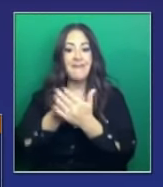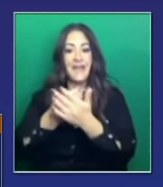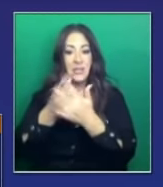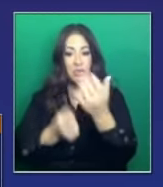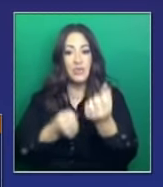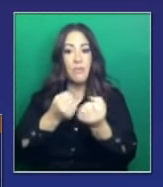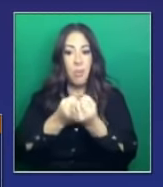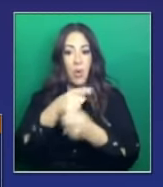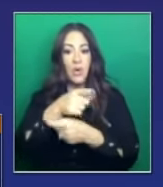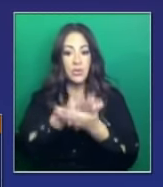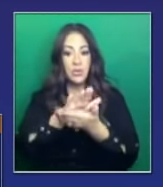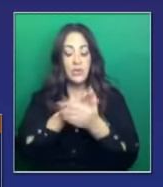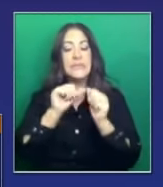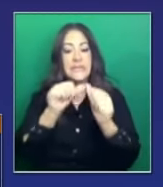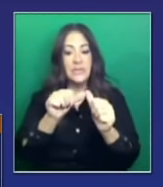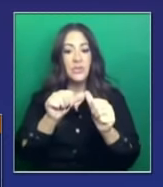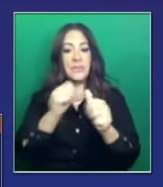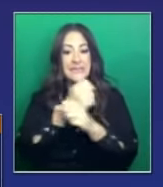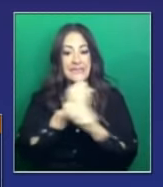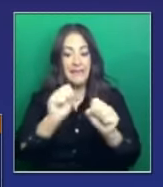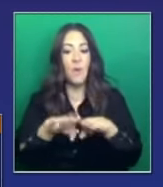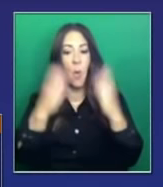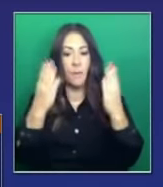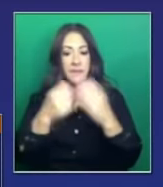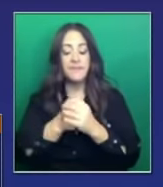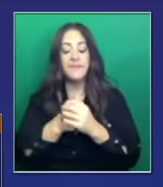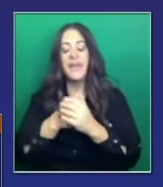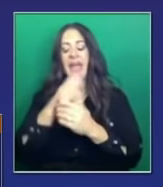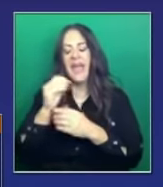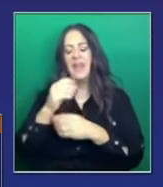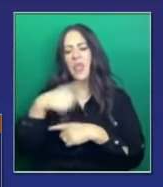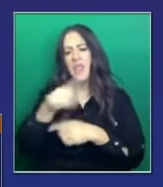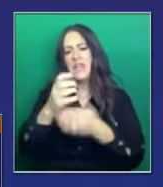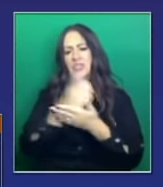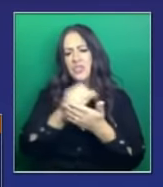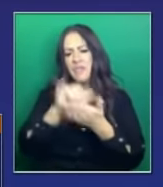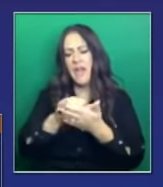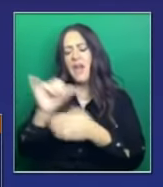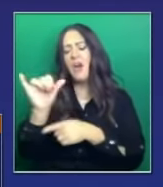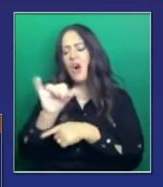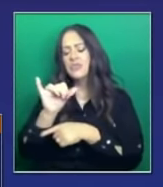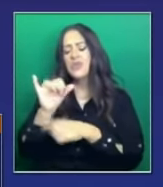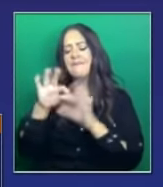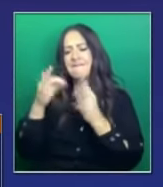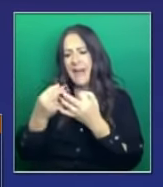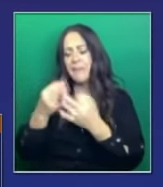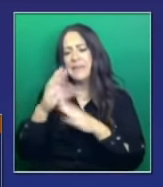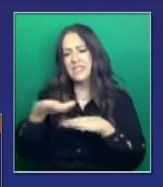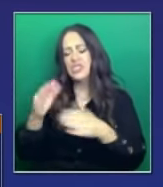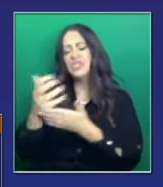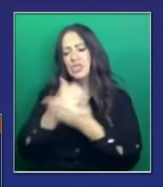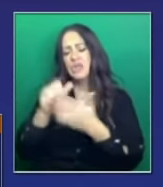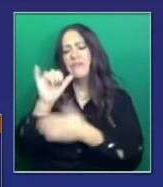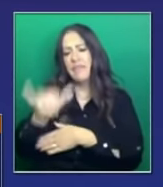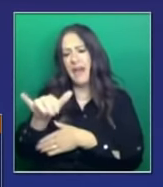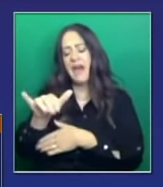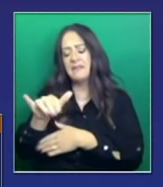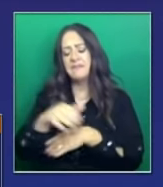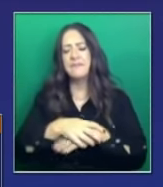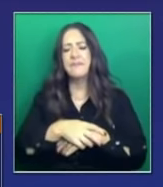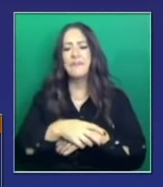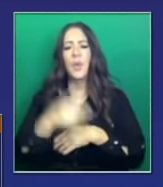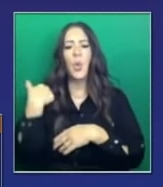families deserve and our school staff deserves. Let's jump right into the funding. Here's the idea. We have been working, and I want to thank